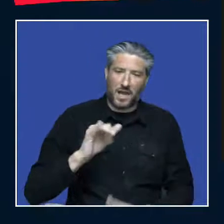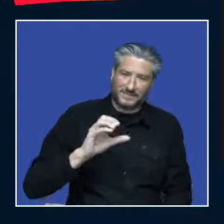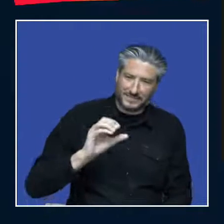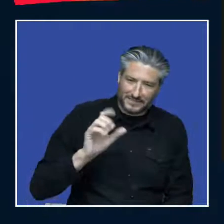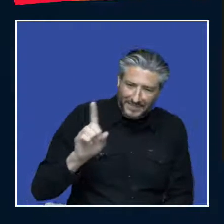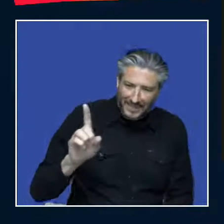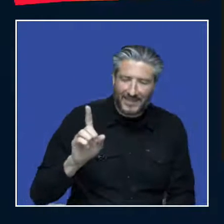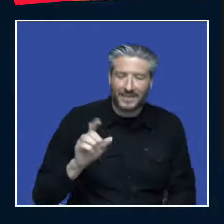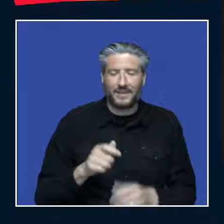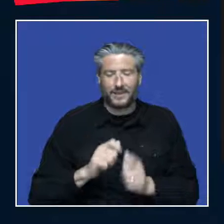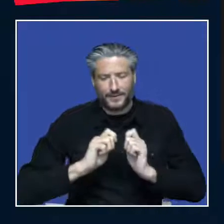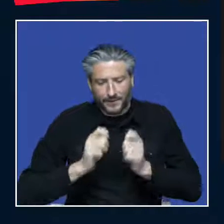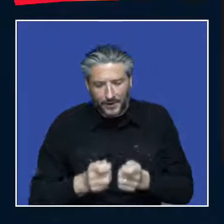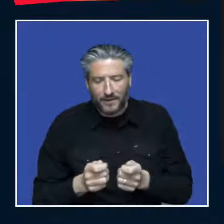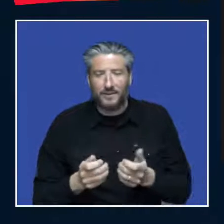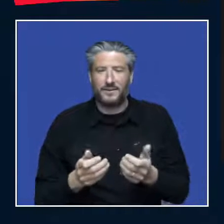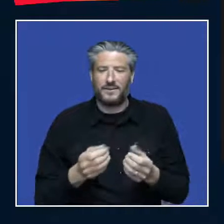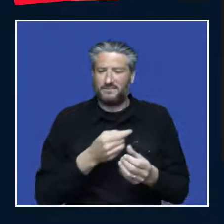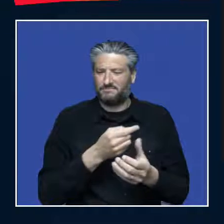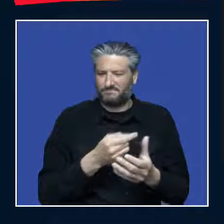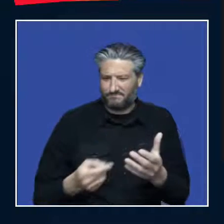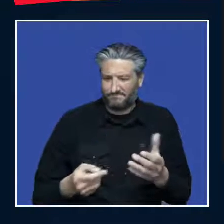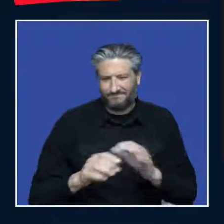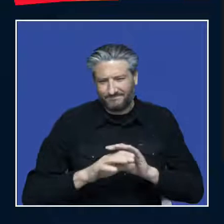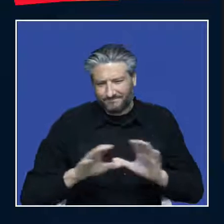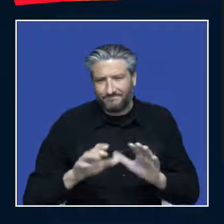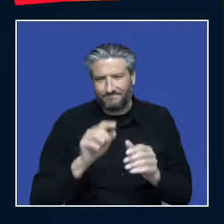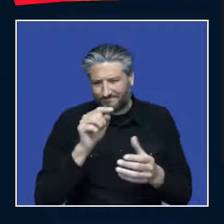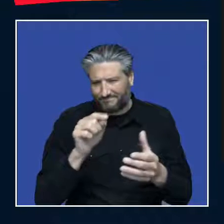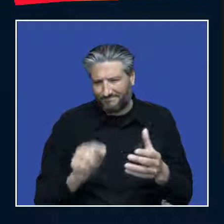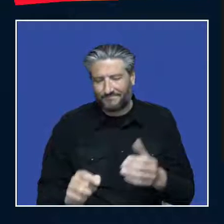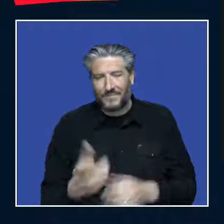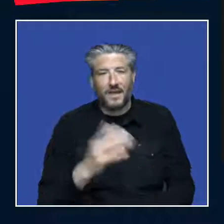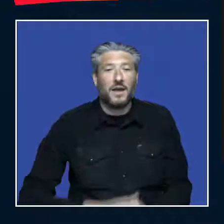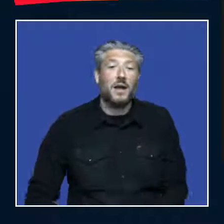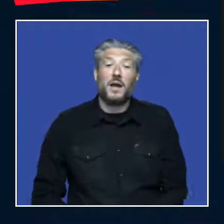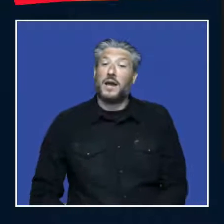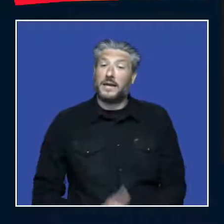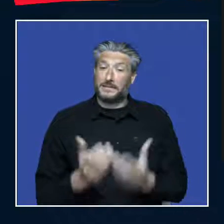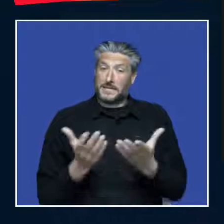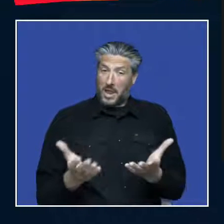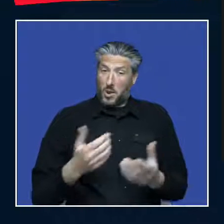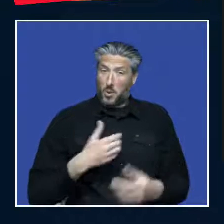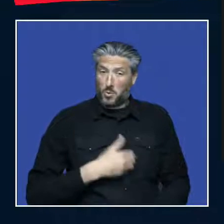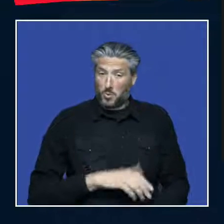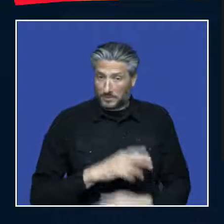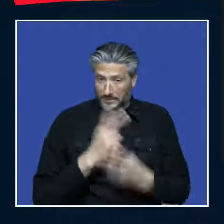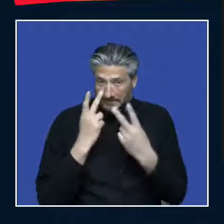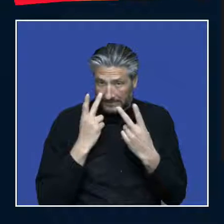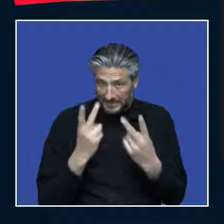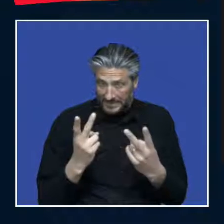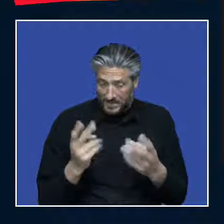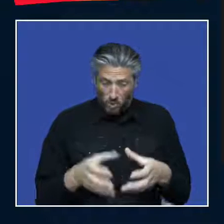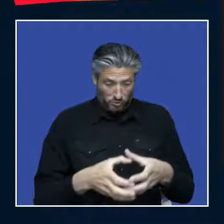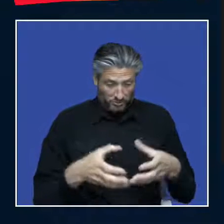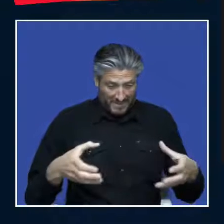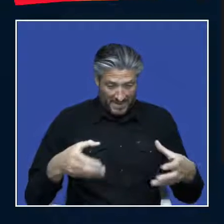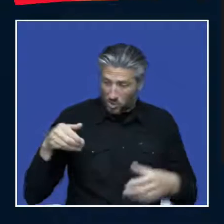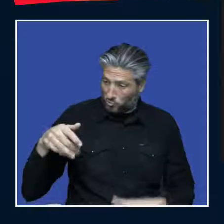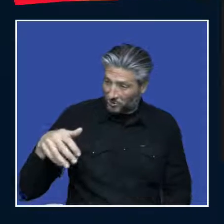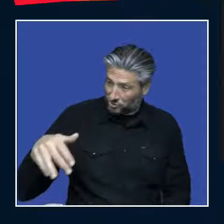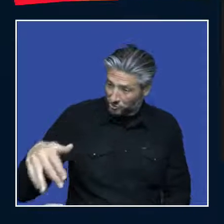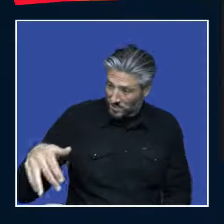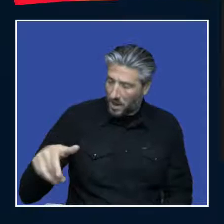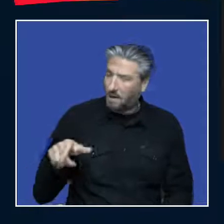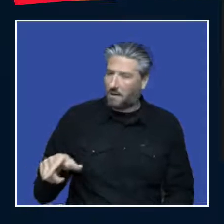no need to use this admin user here. So, and then I can see in my container registry the container image here,